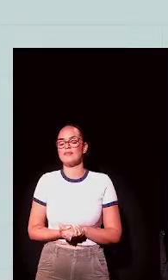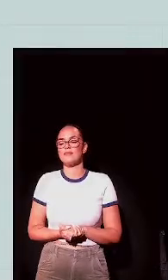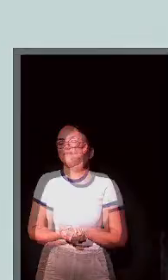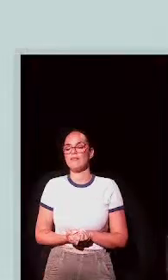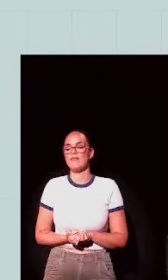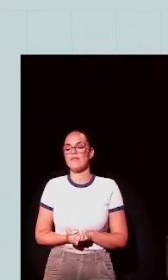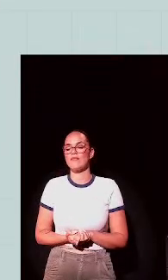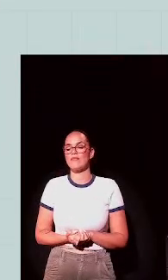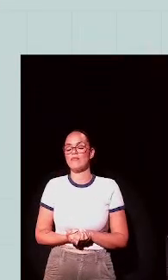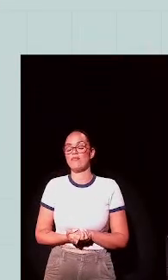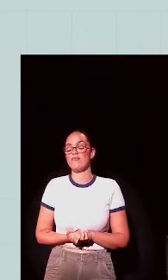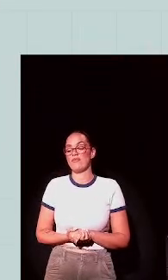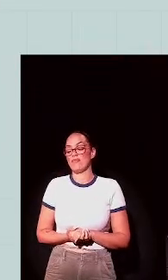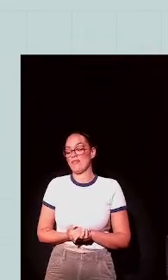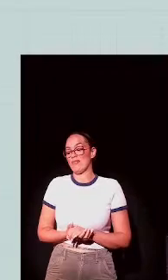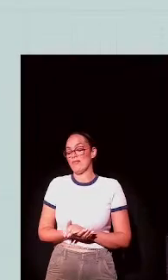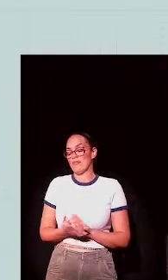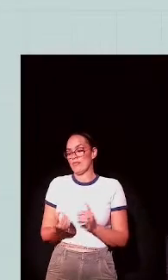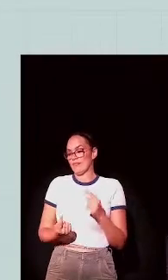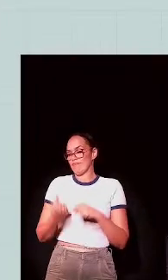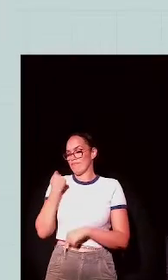The 90s being the 90s,